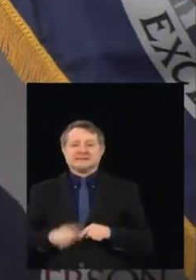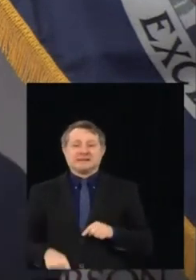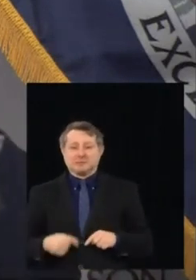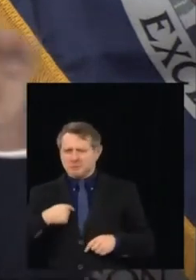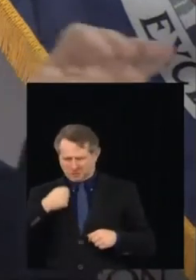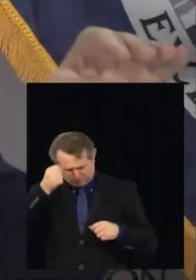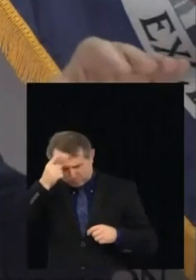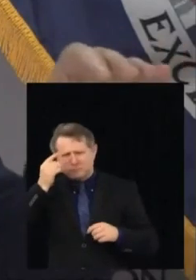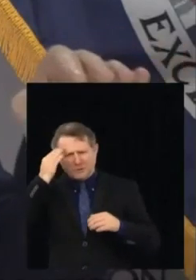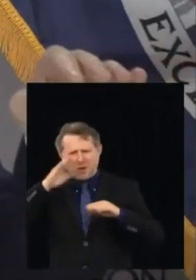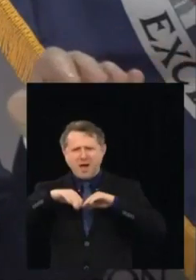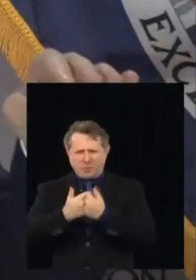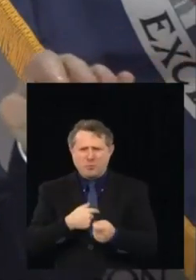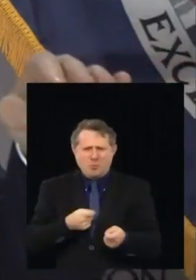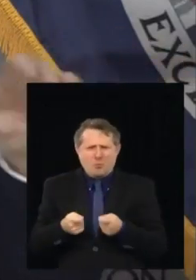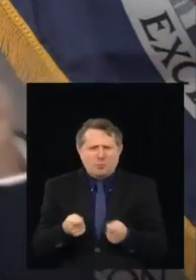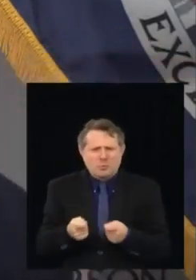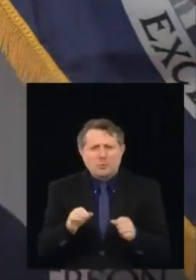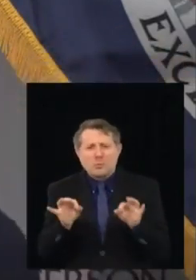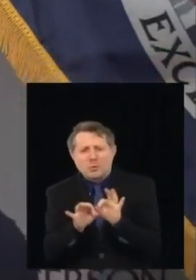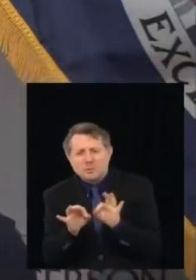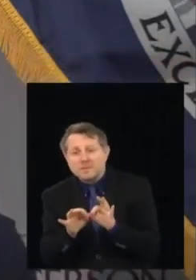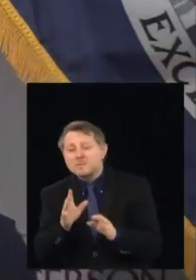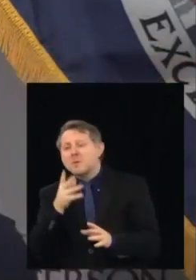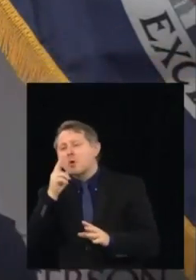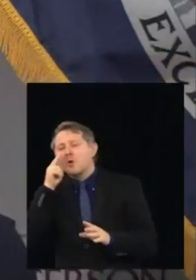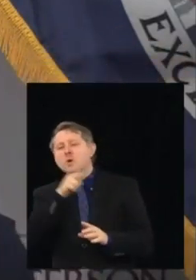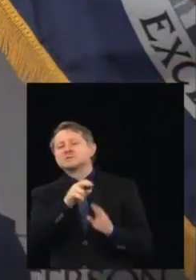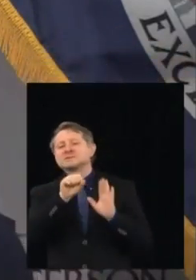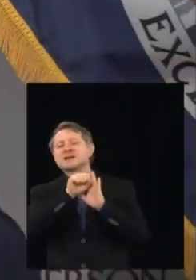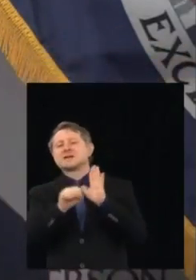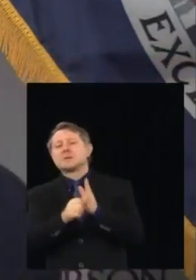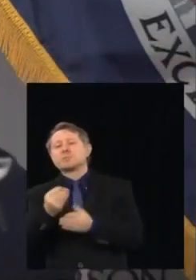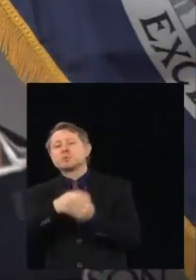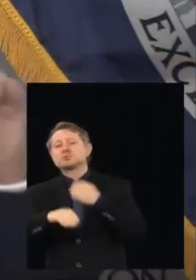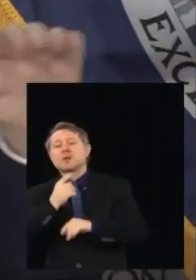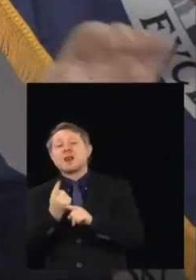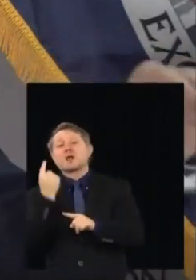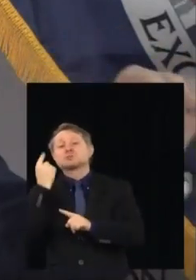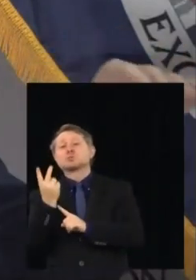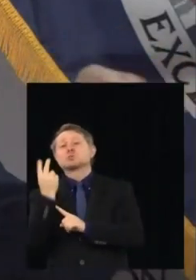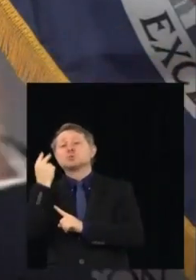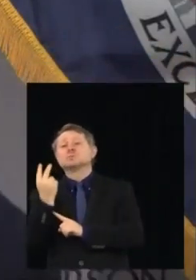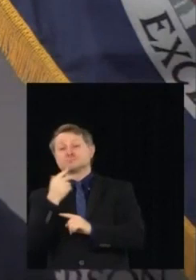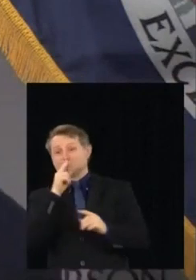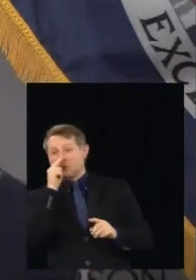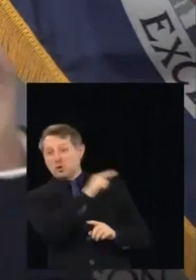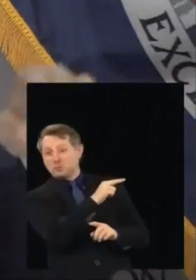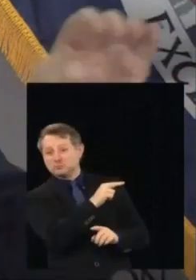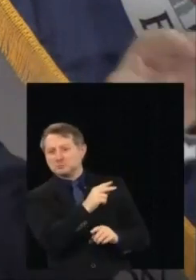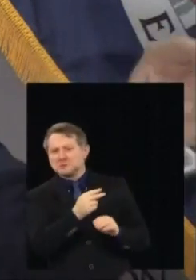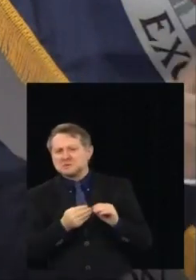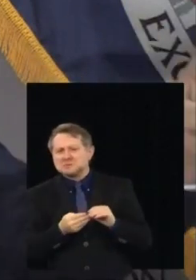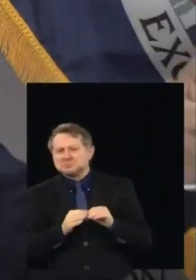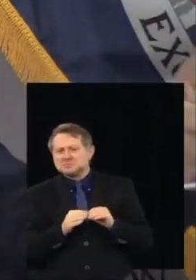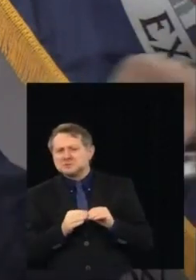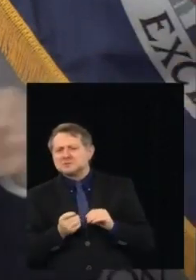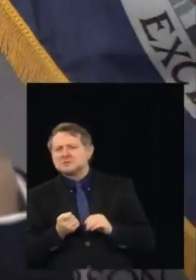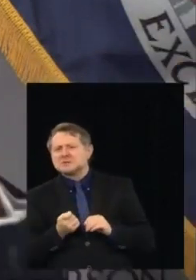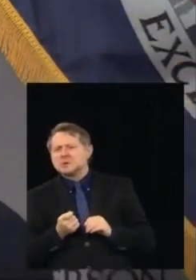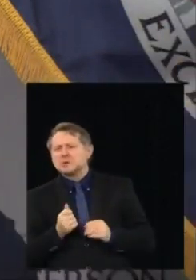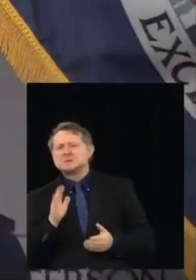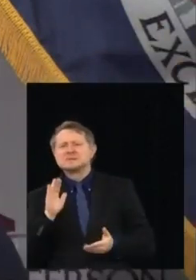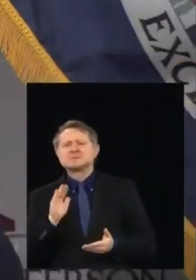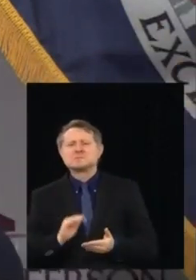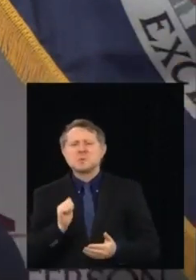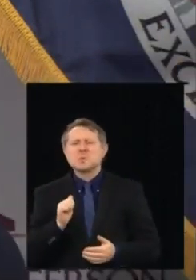look at how our state budget has gone up year to year. It's gone up at a lower rate than any past governor. So